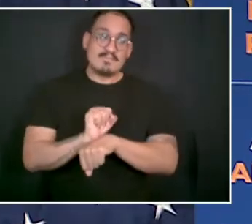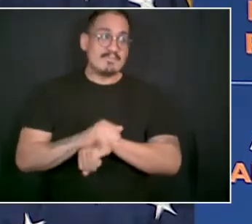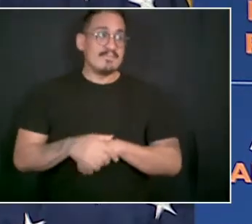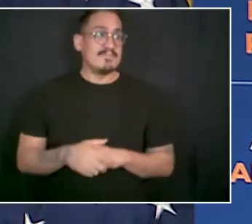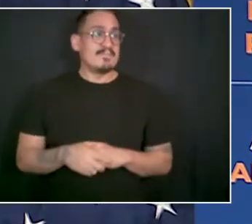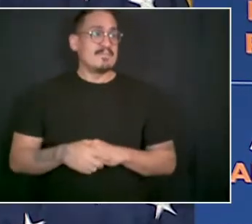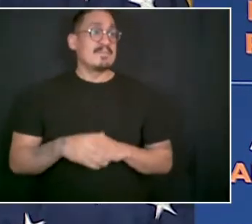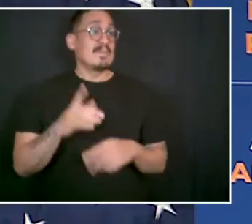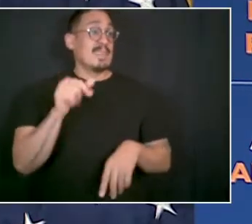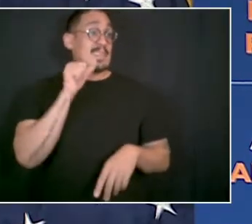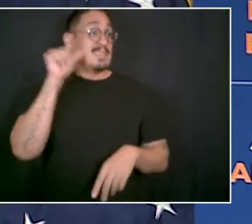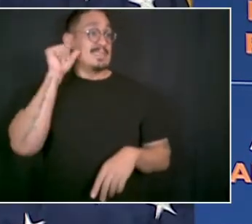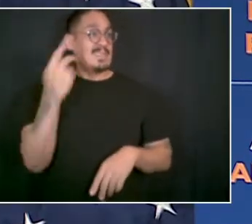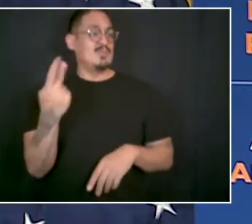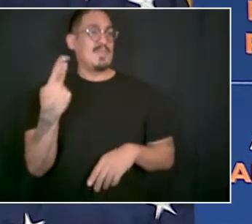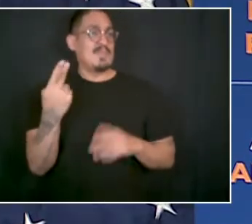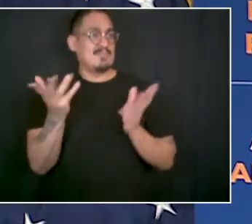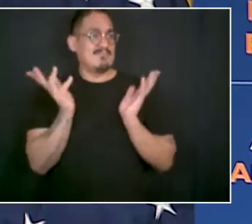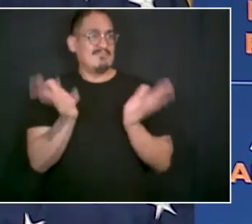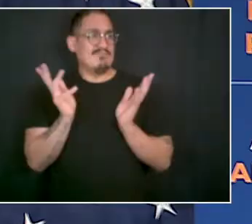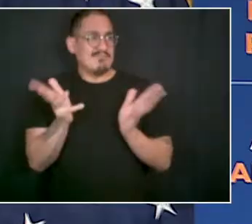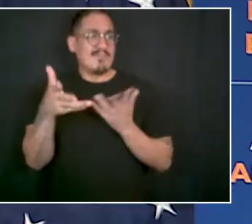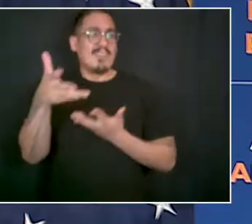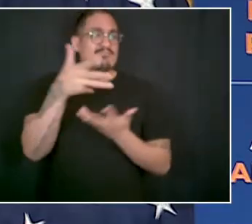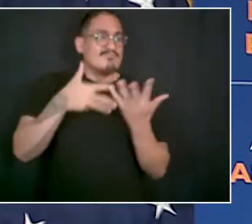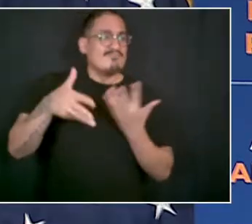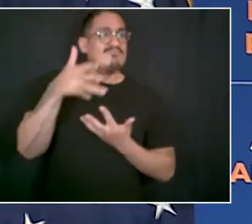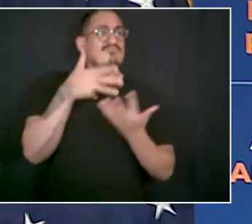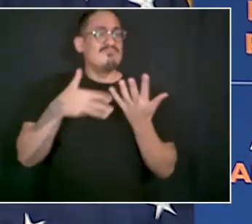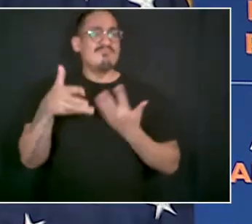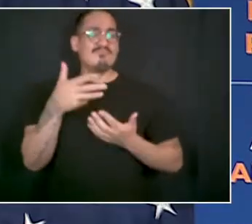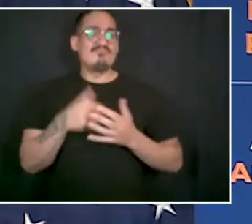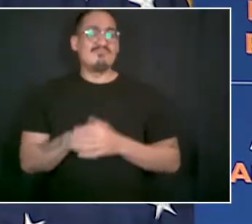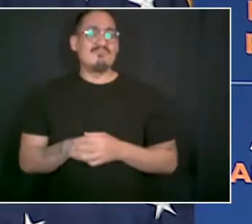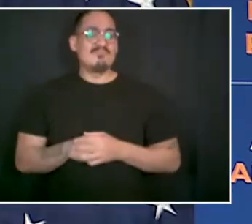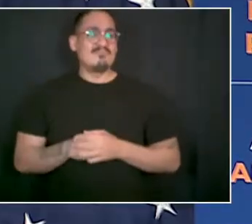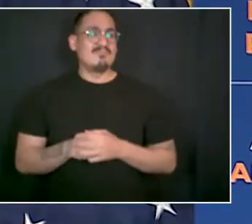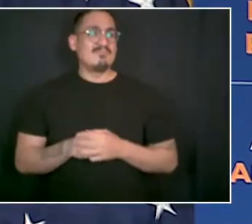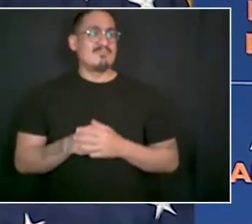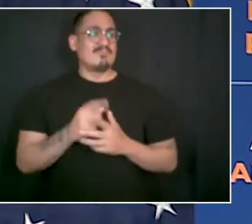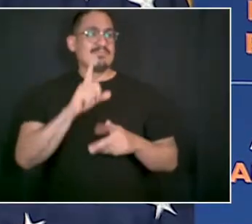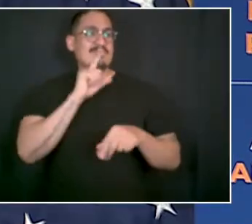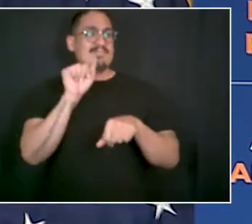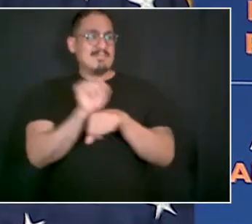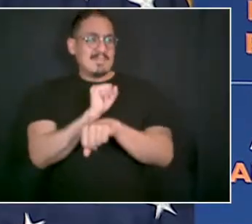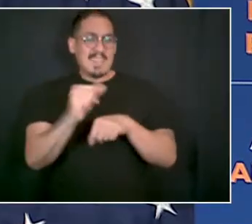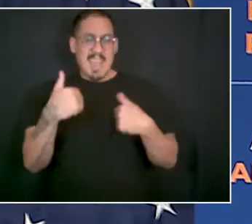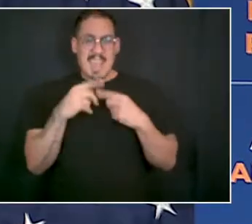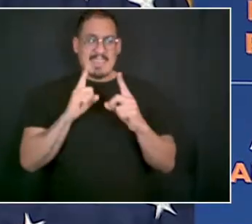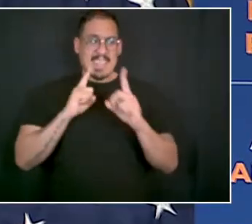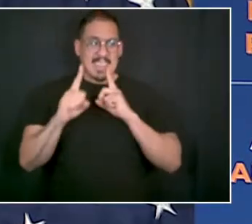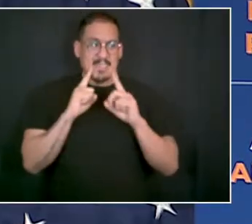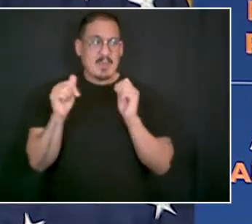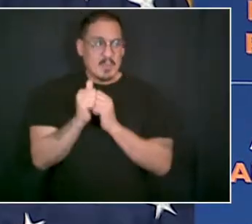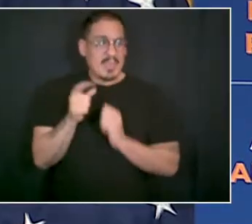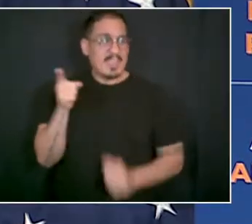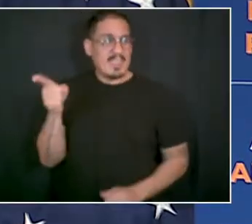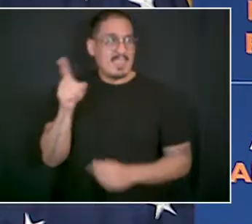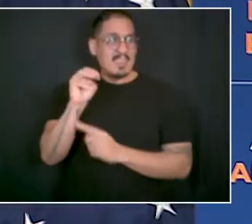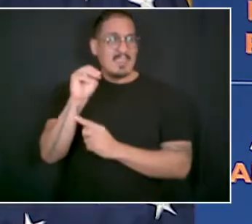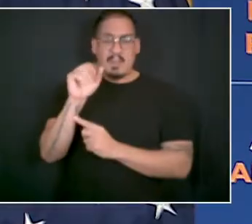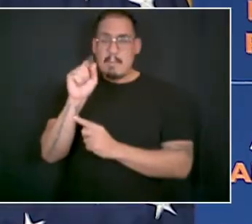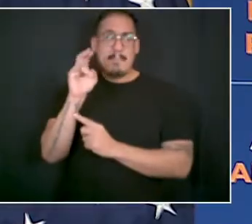Gracie, we did an interview on your show, matter of fact, Marsha. And he's